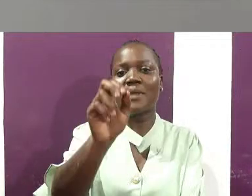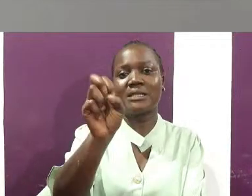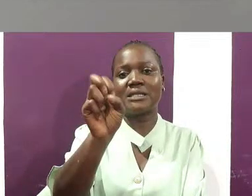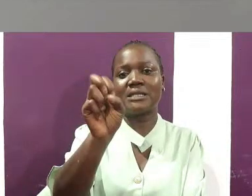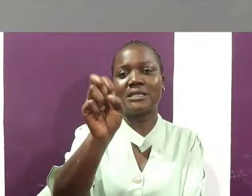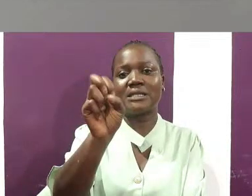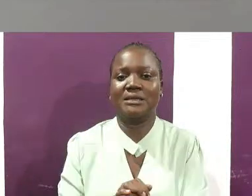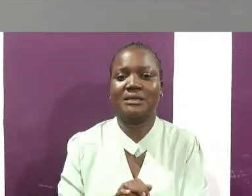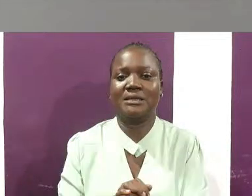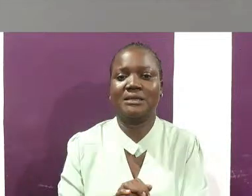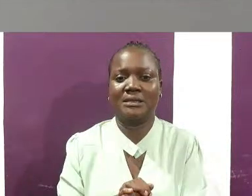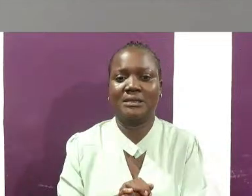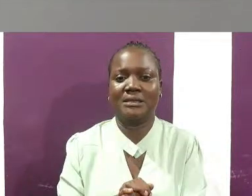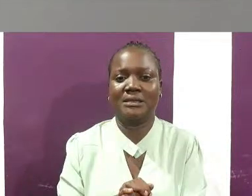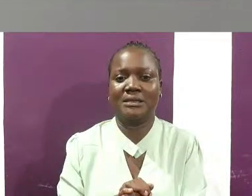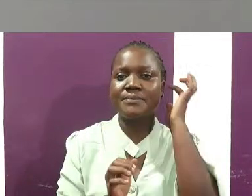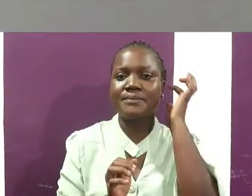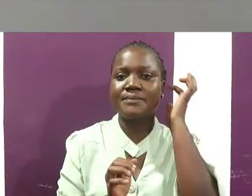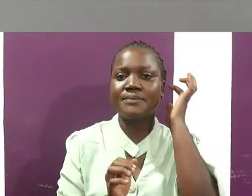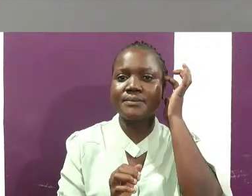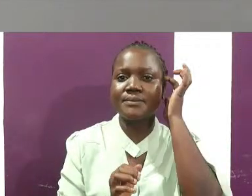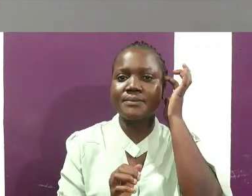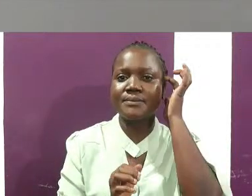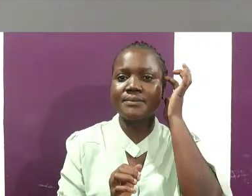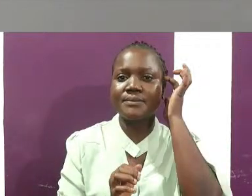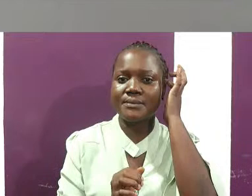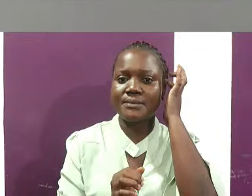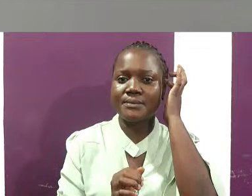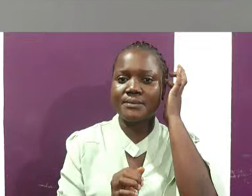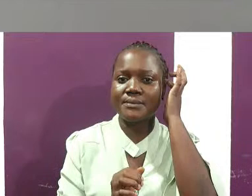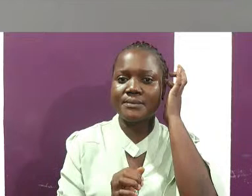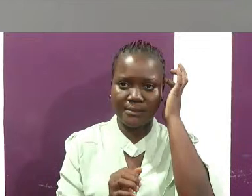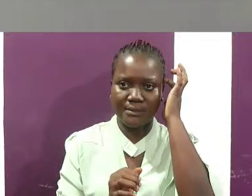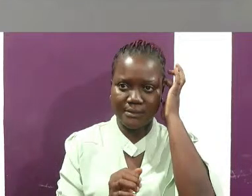nso enye emu edu emiensa no enyina